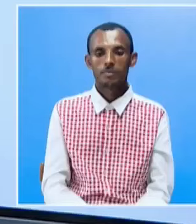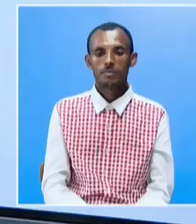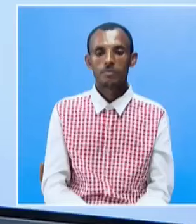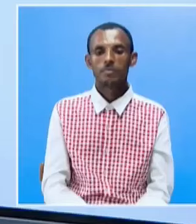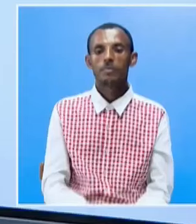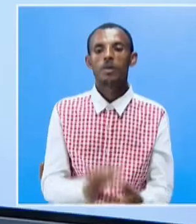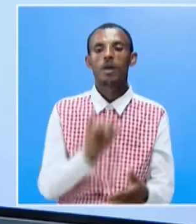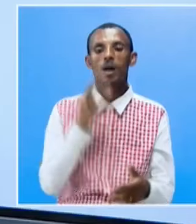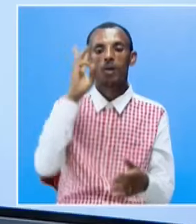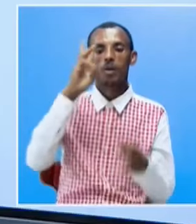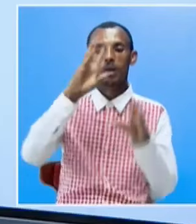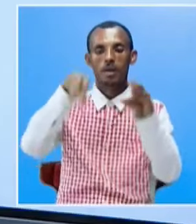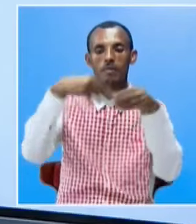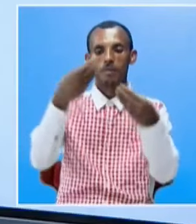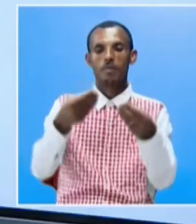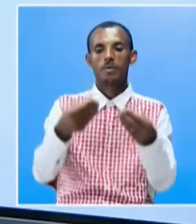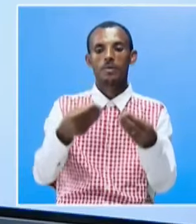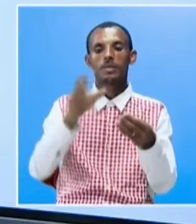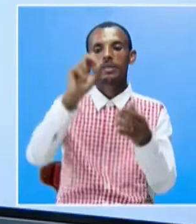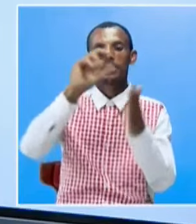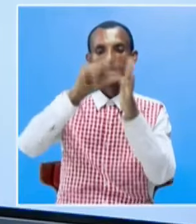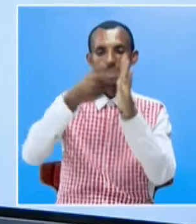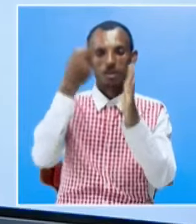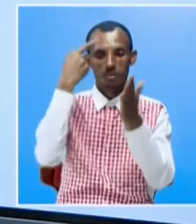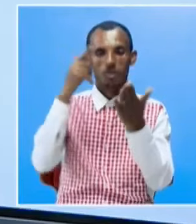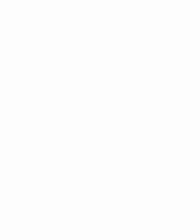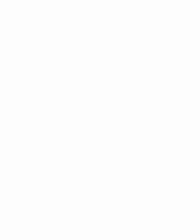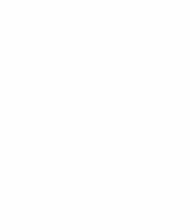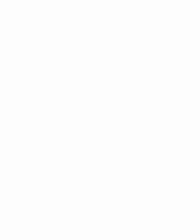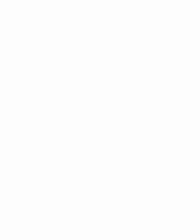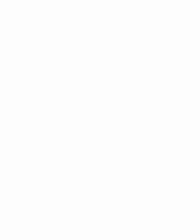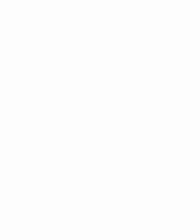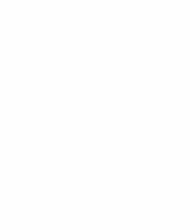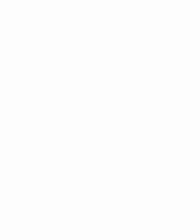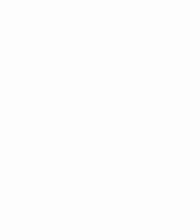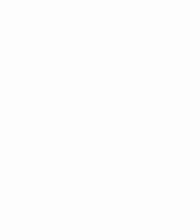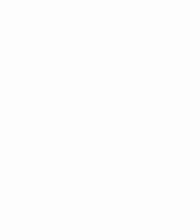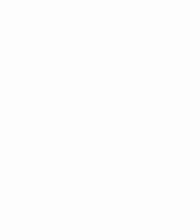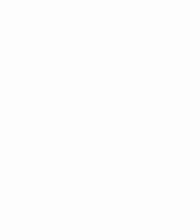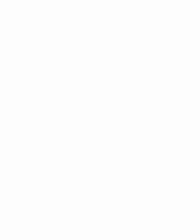I'll give you 30 seconds for this question.